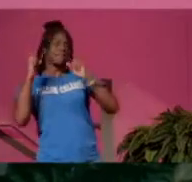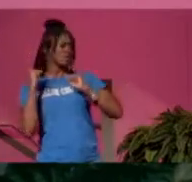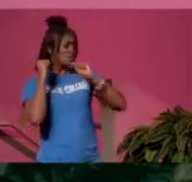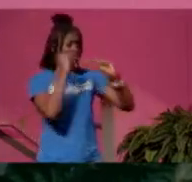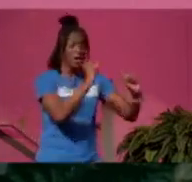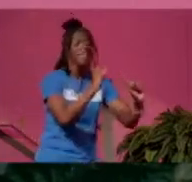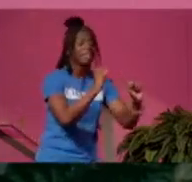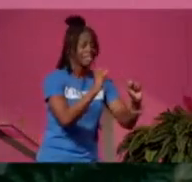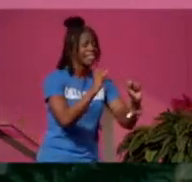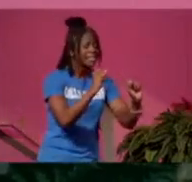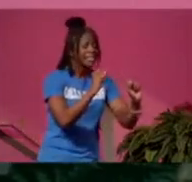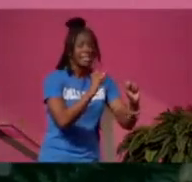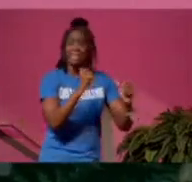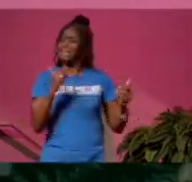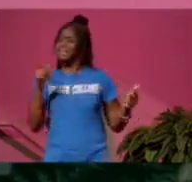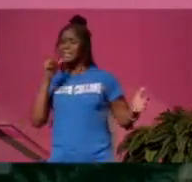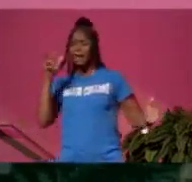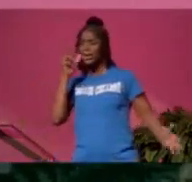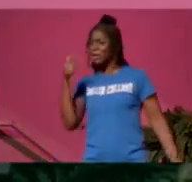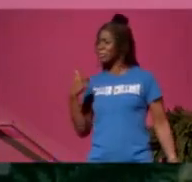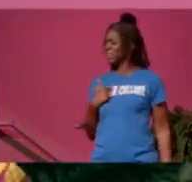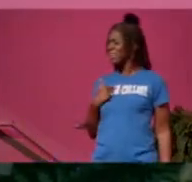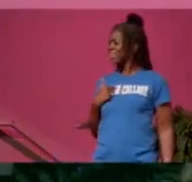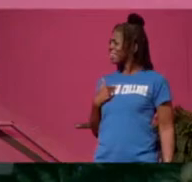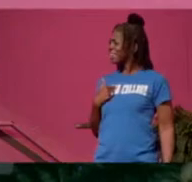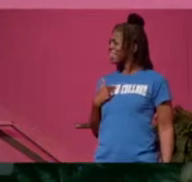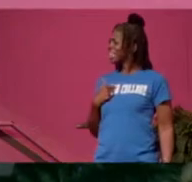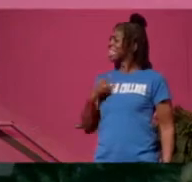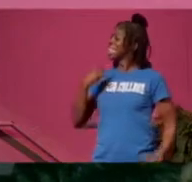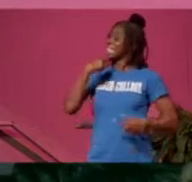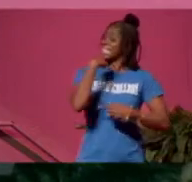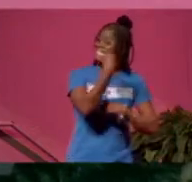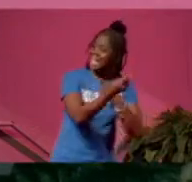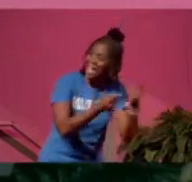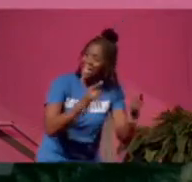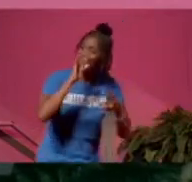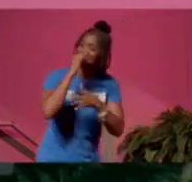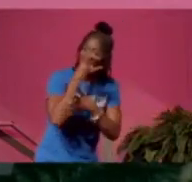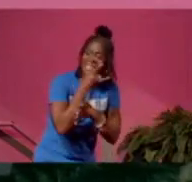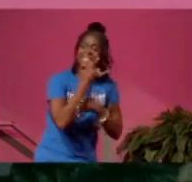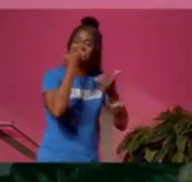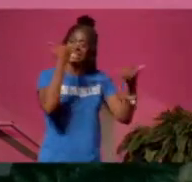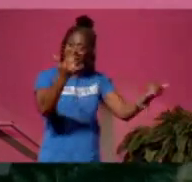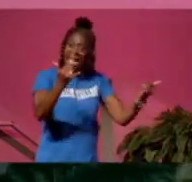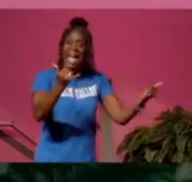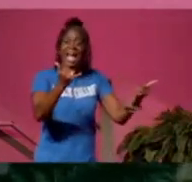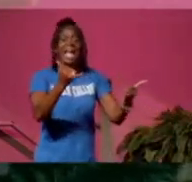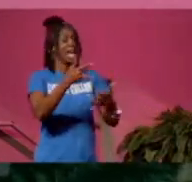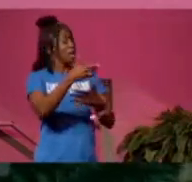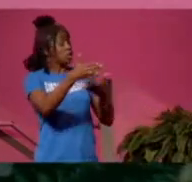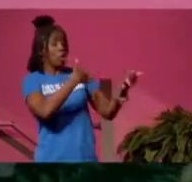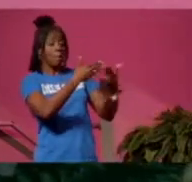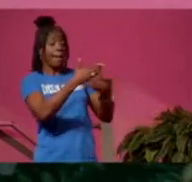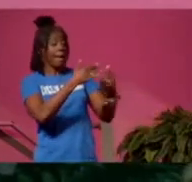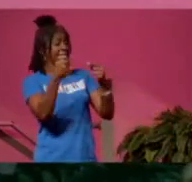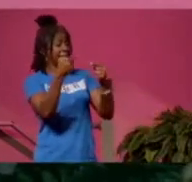me. Y'all don't hear me. They need to know that when the enemy comes in